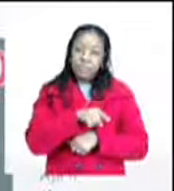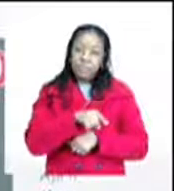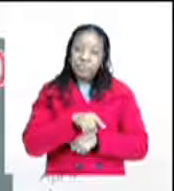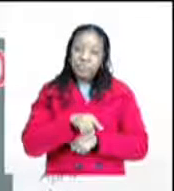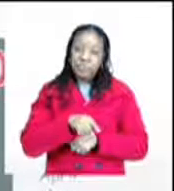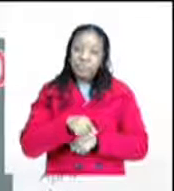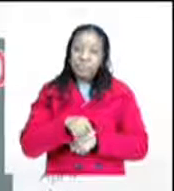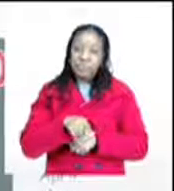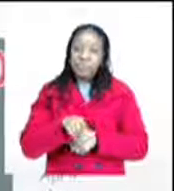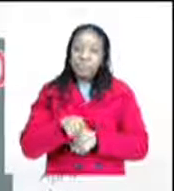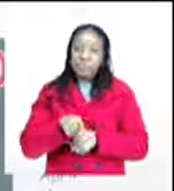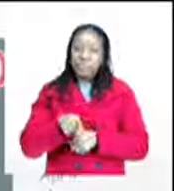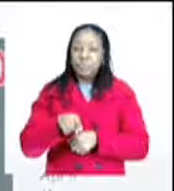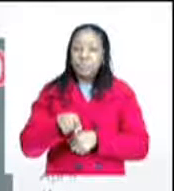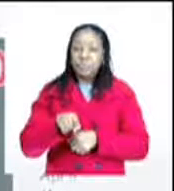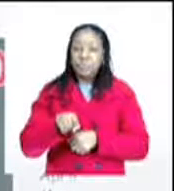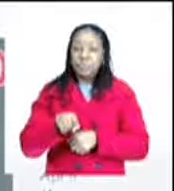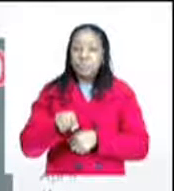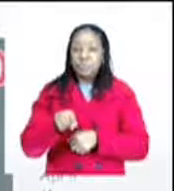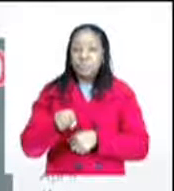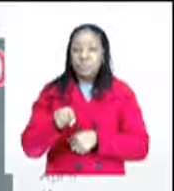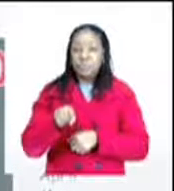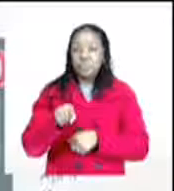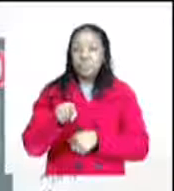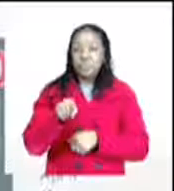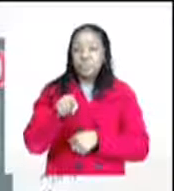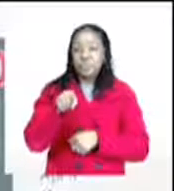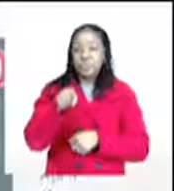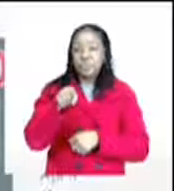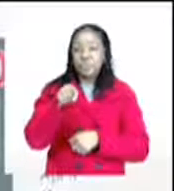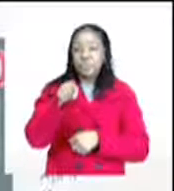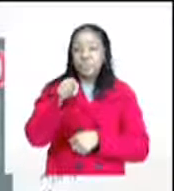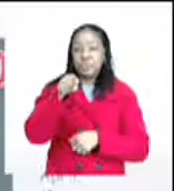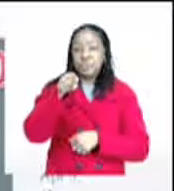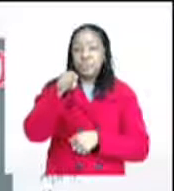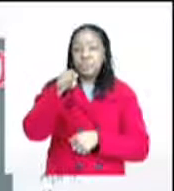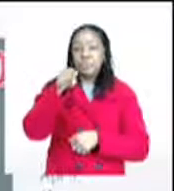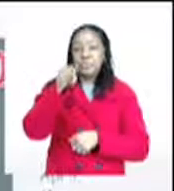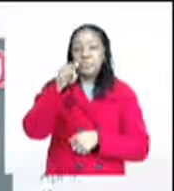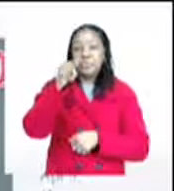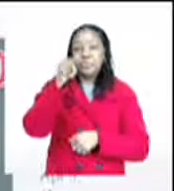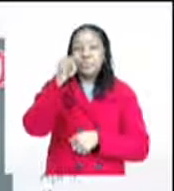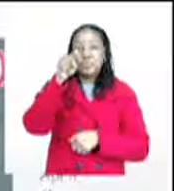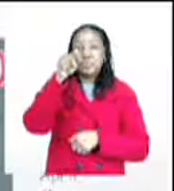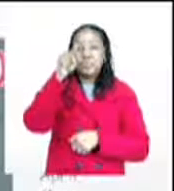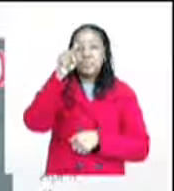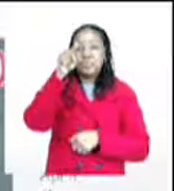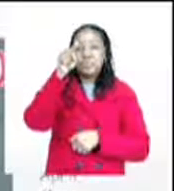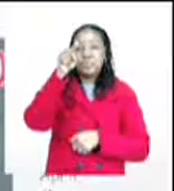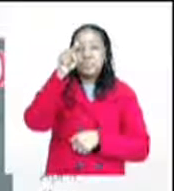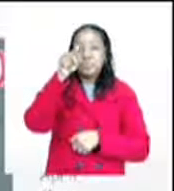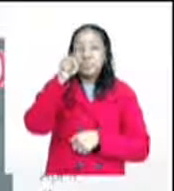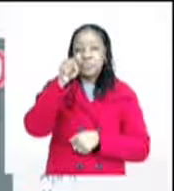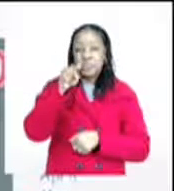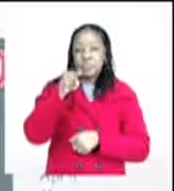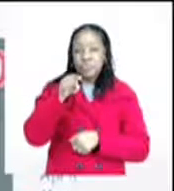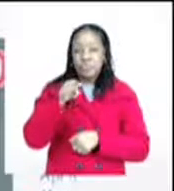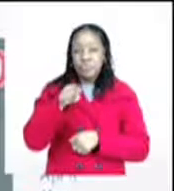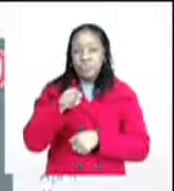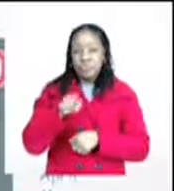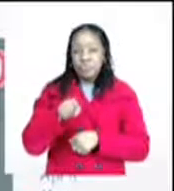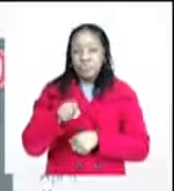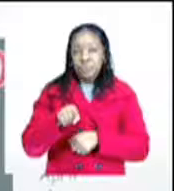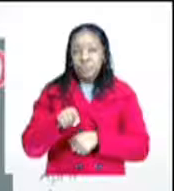the dots, following the direction of writing. And we go all the way